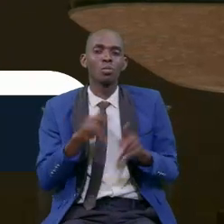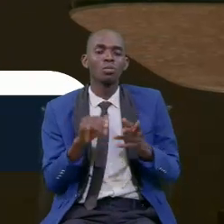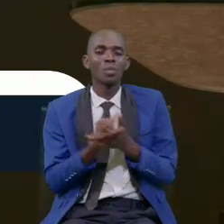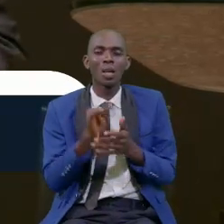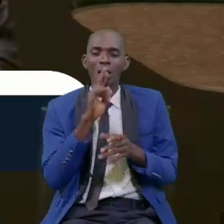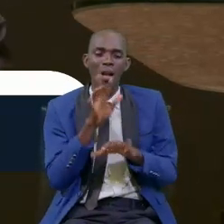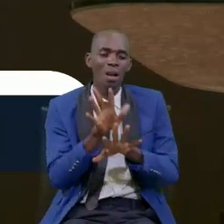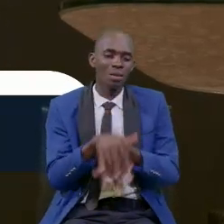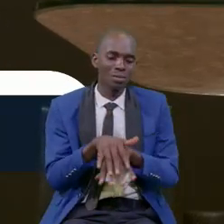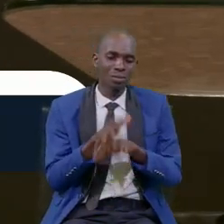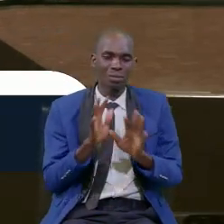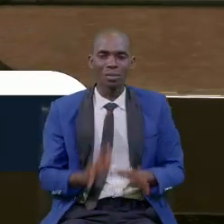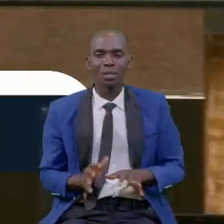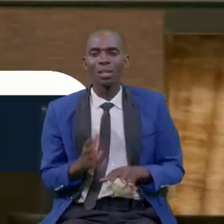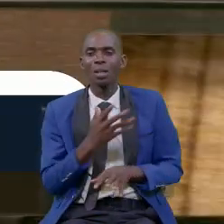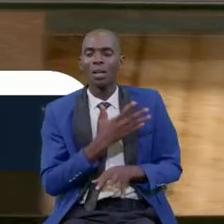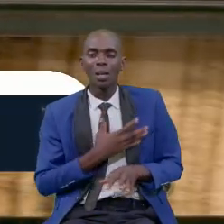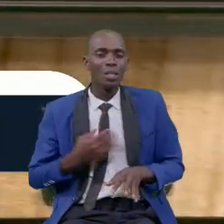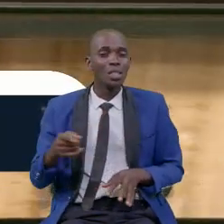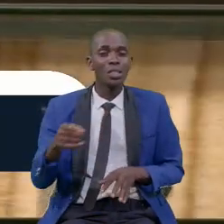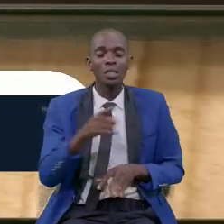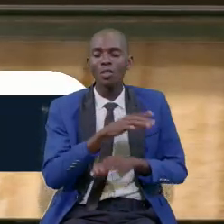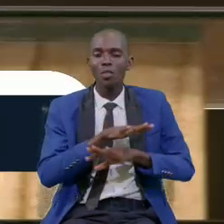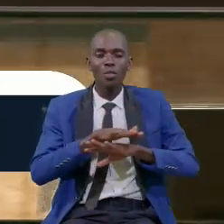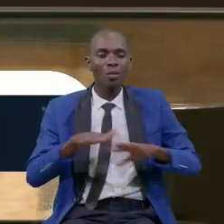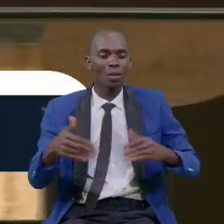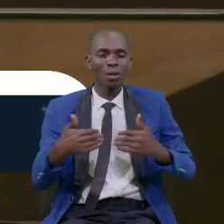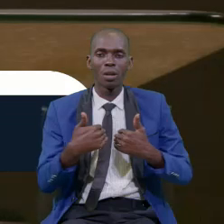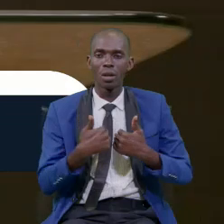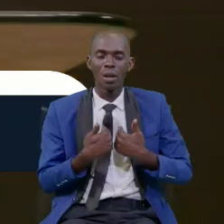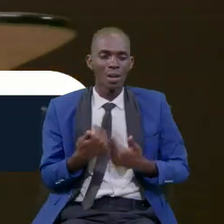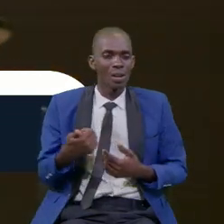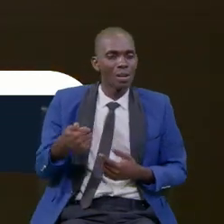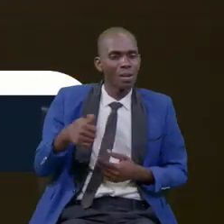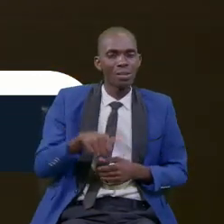hypocrites, and they really don't have any